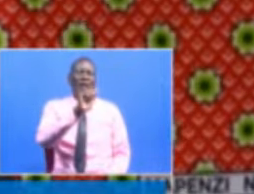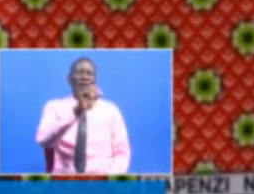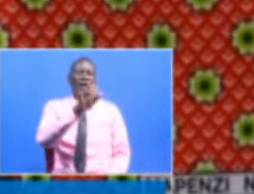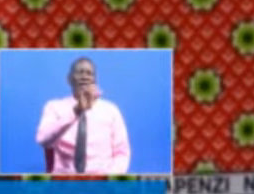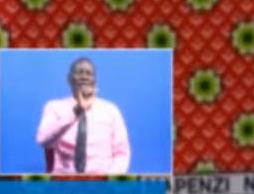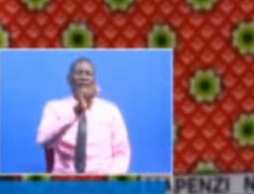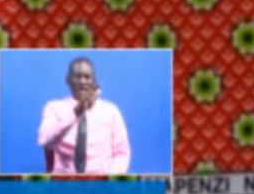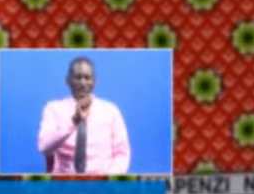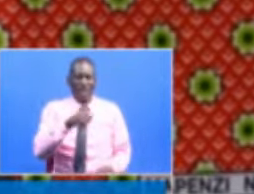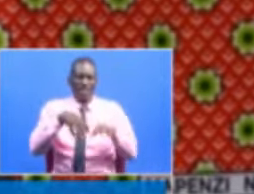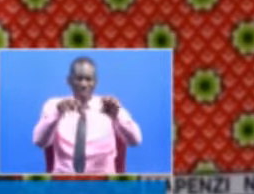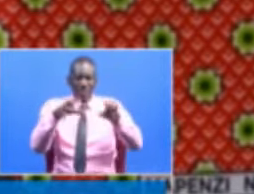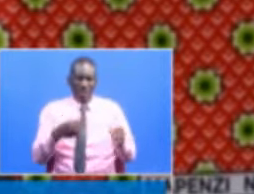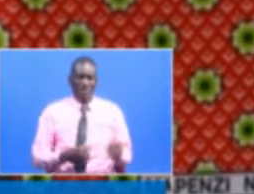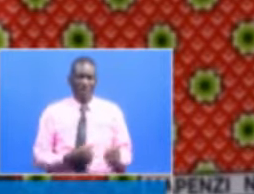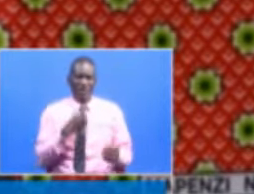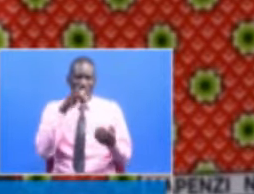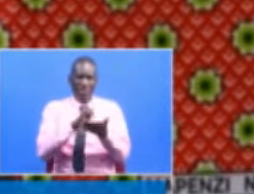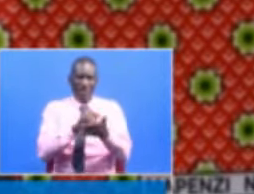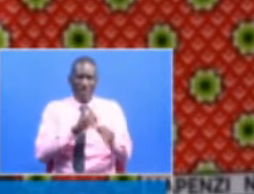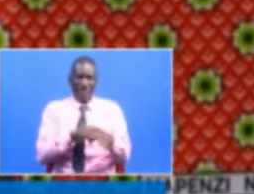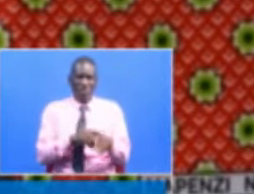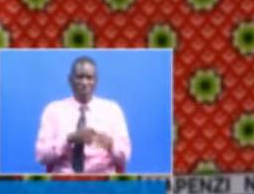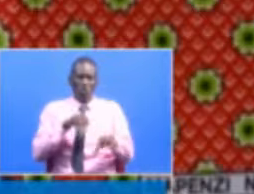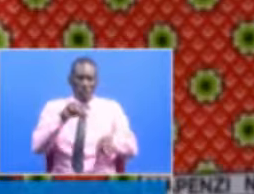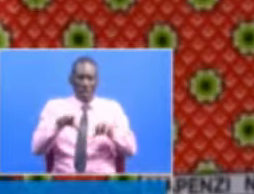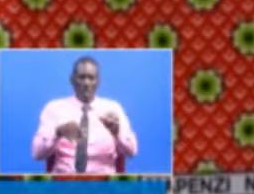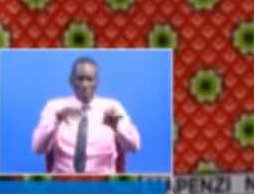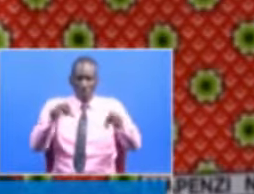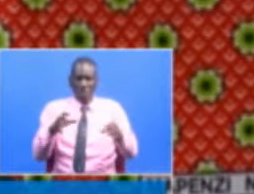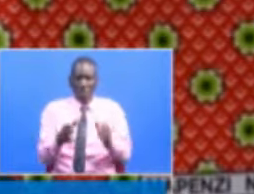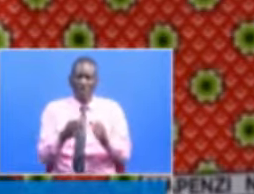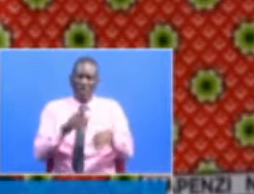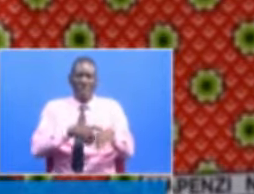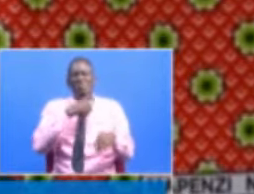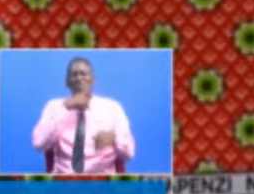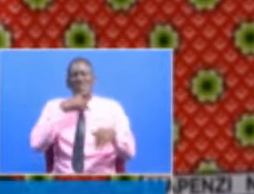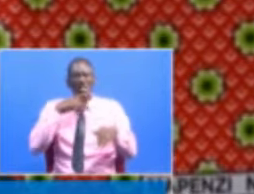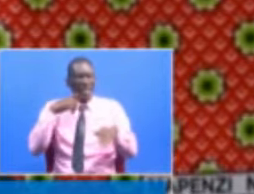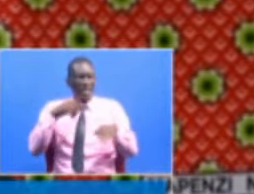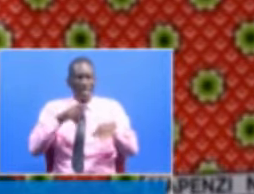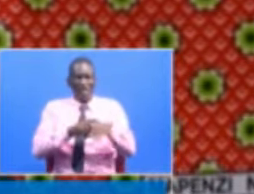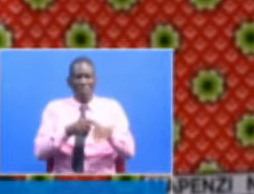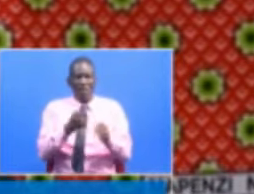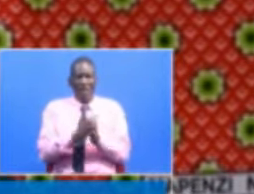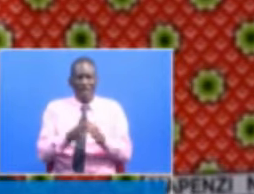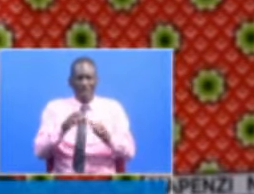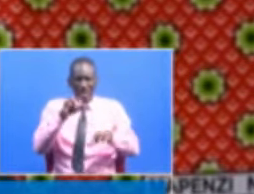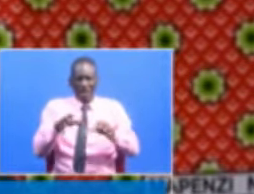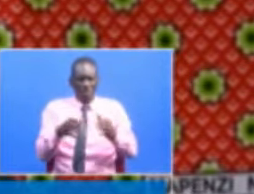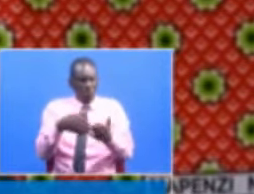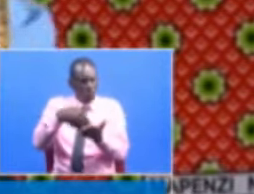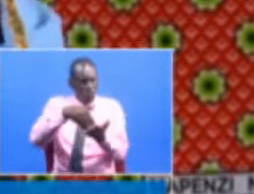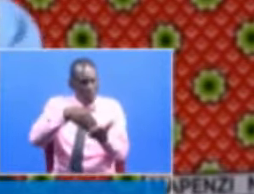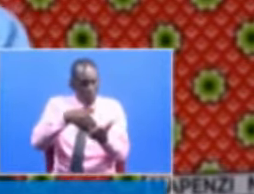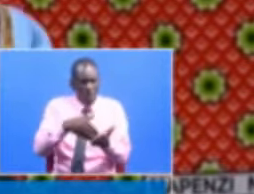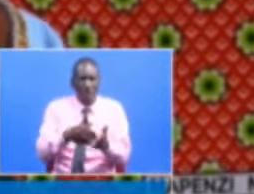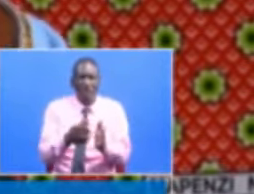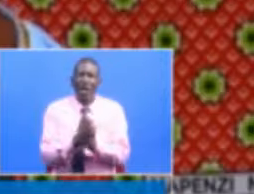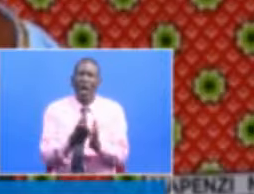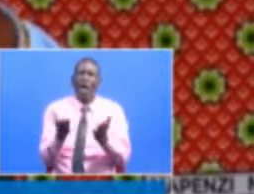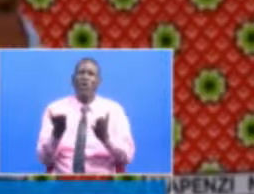farmer I had visited at the time, he was a livestock farmer, and I think it was during drought, and his livestock was very much emaciated. And where he